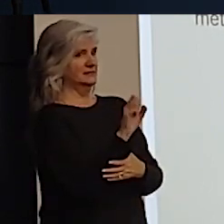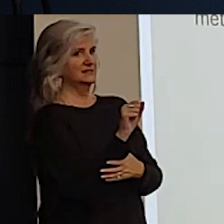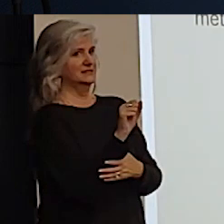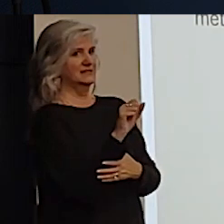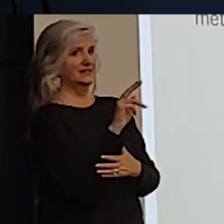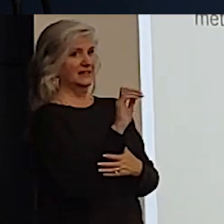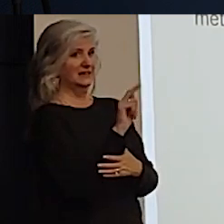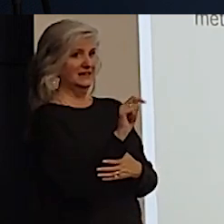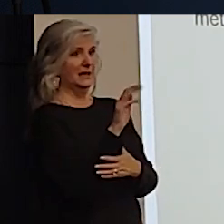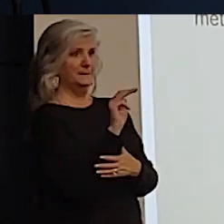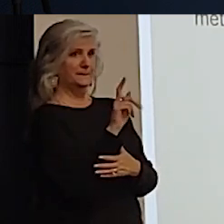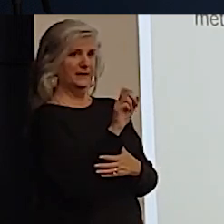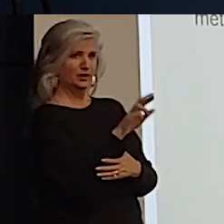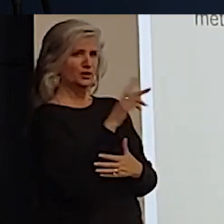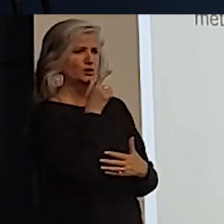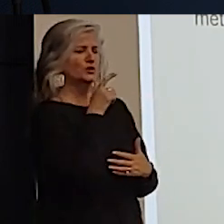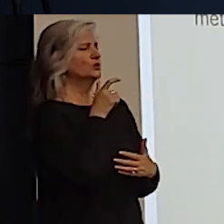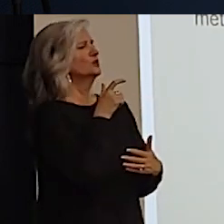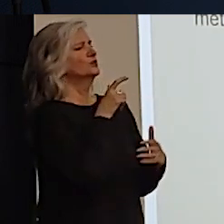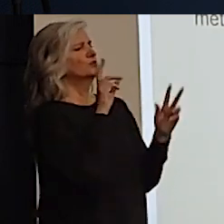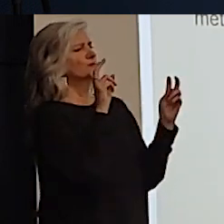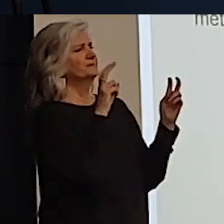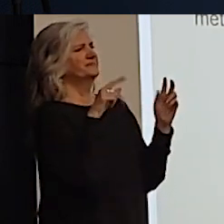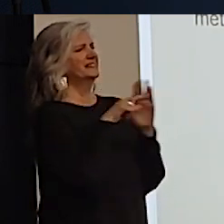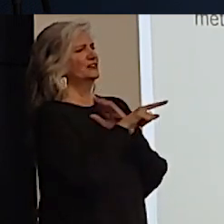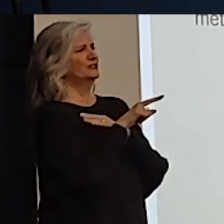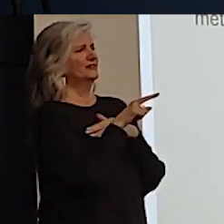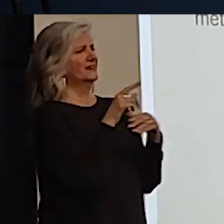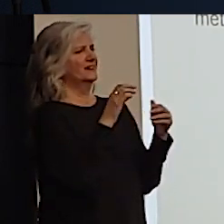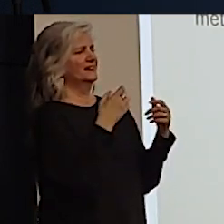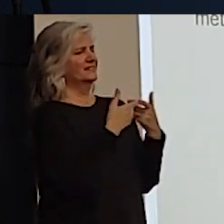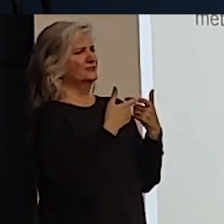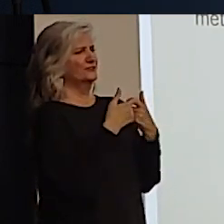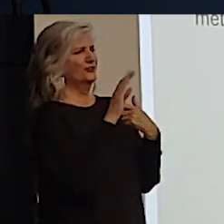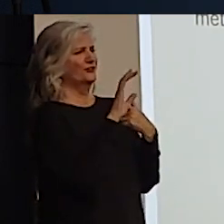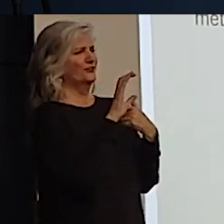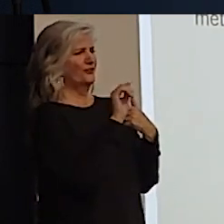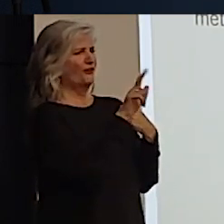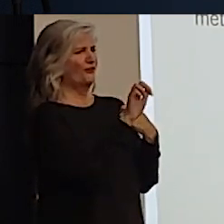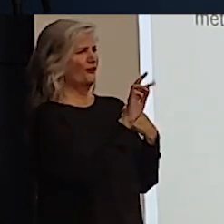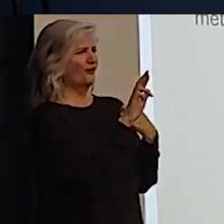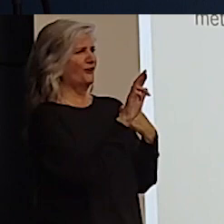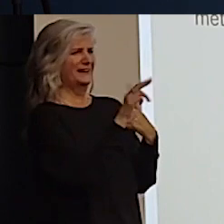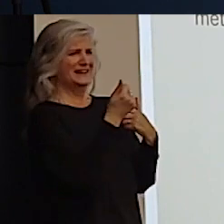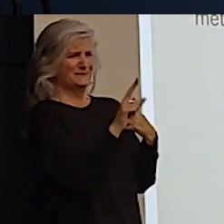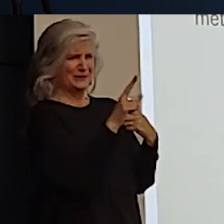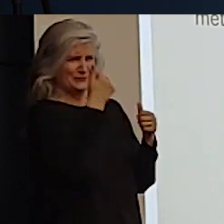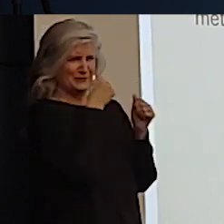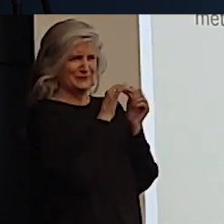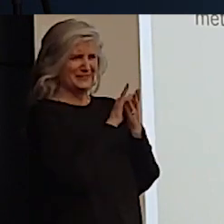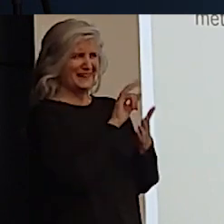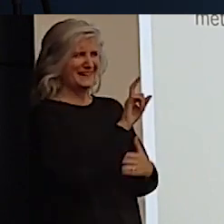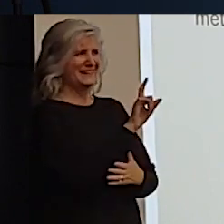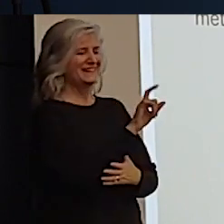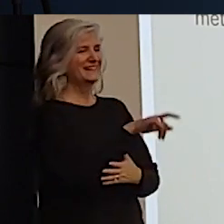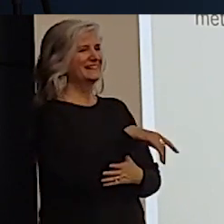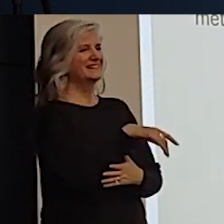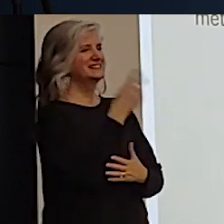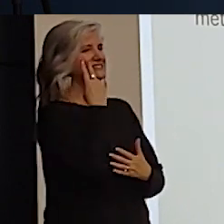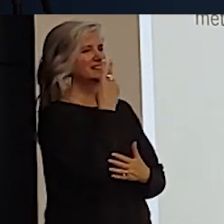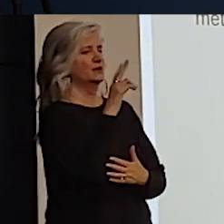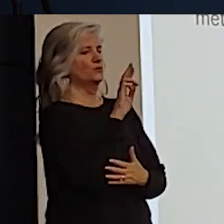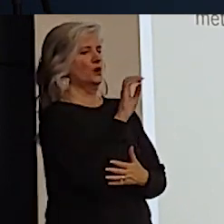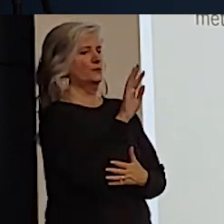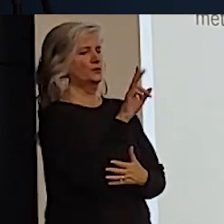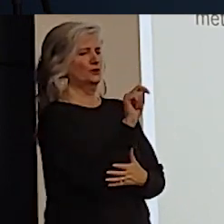me of, anybody remember Who Killed the Electric Car? That old movie. You should go back and watch that sometime, because there's a great scene where Robert